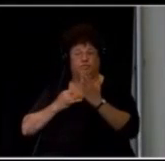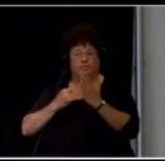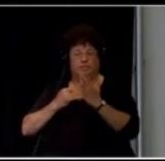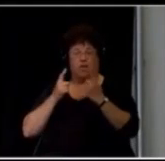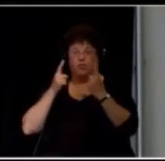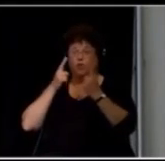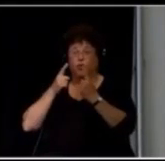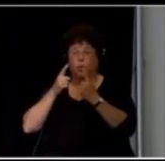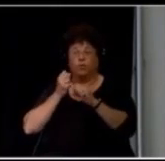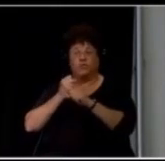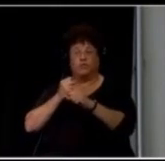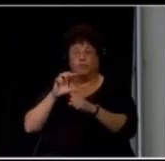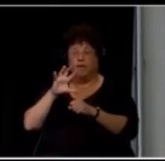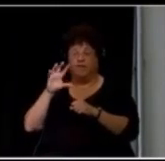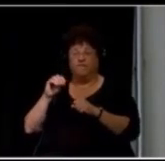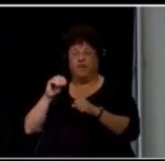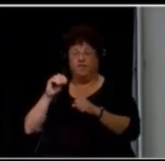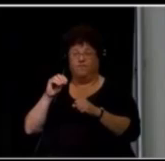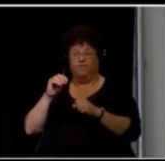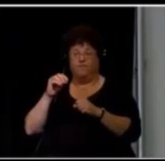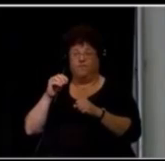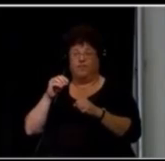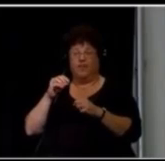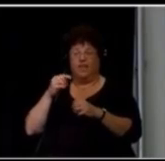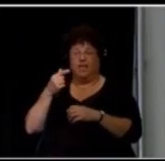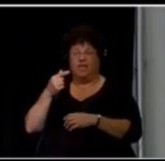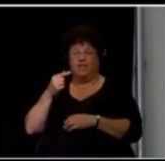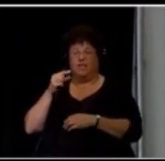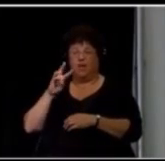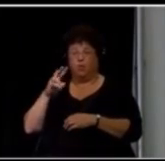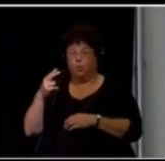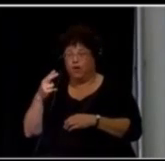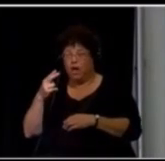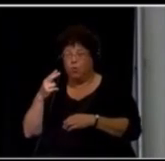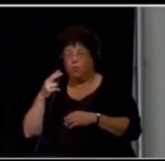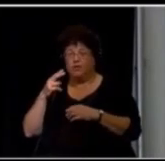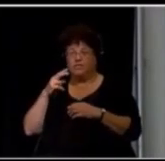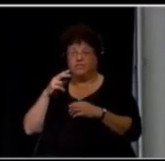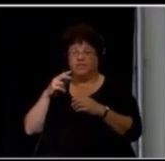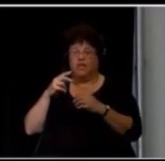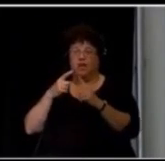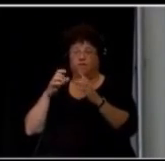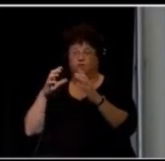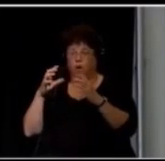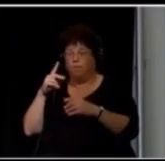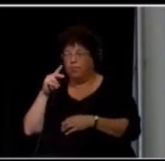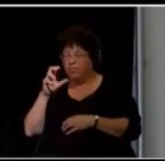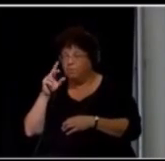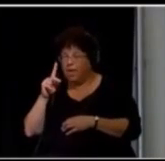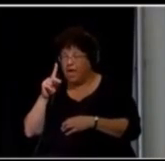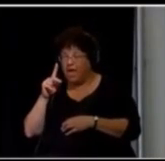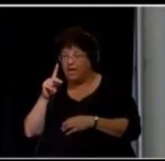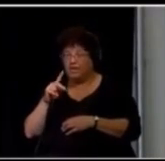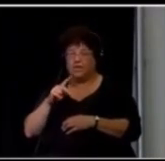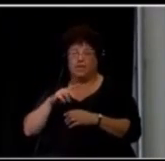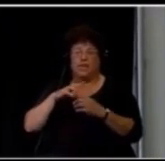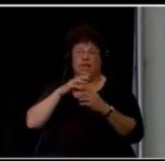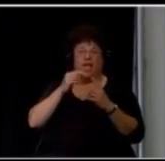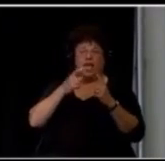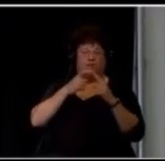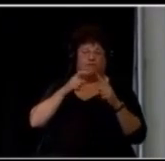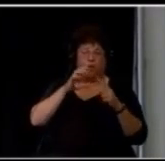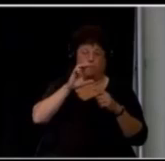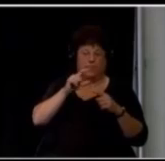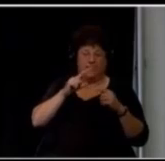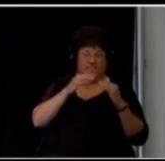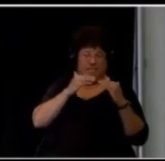50 gigawatt hours at the pack level and about 35 gigawatt hours at the cell level. So we'll be pulling in cells from other parts of the world as well.